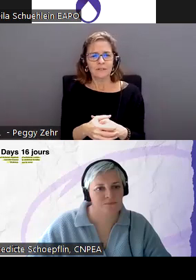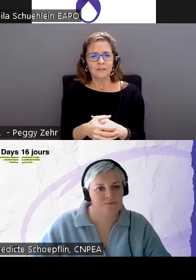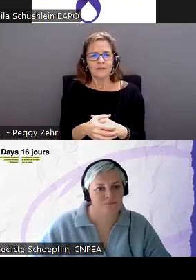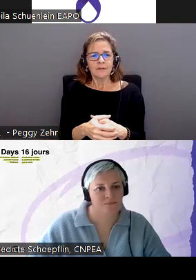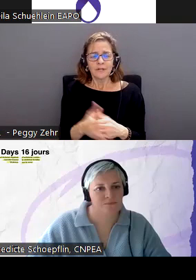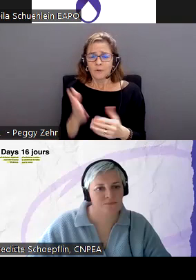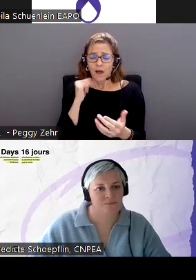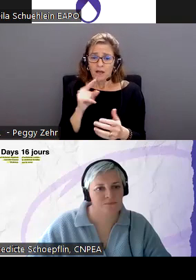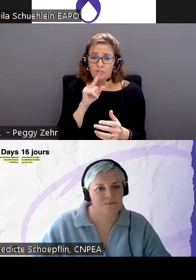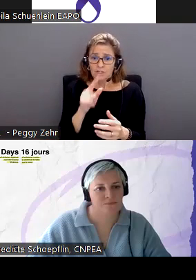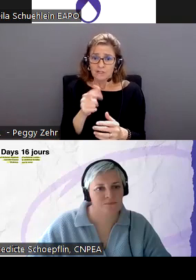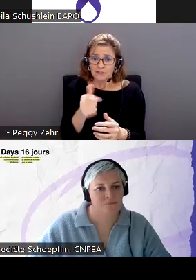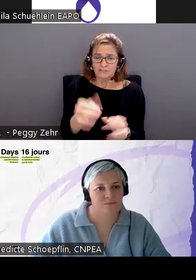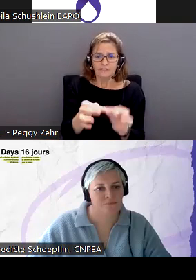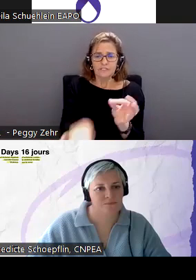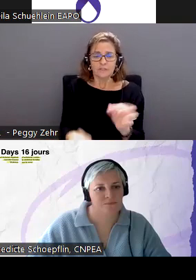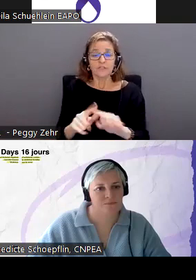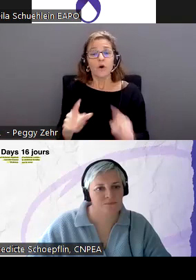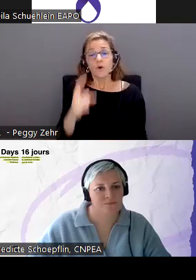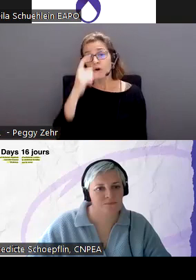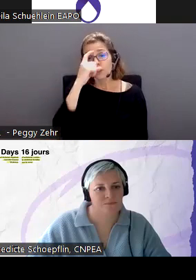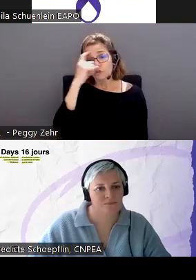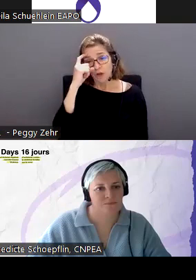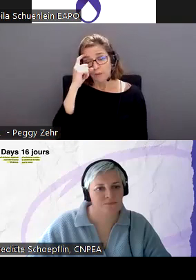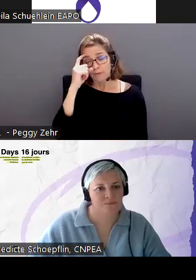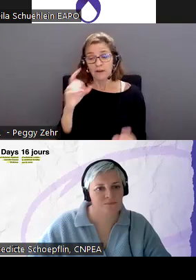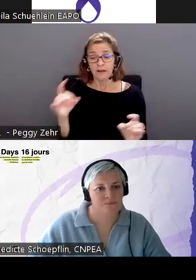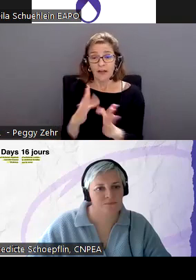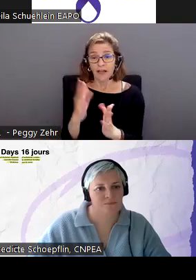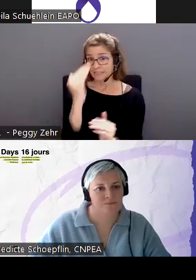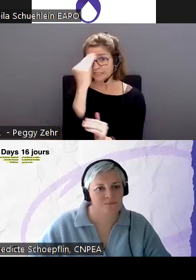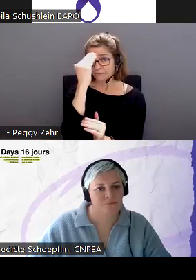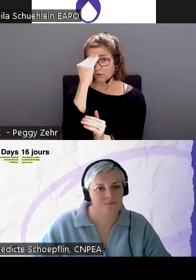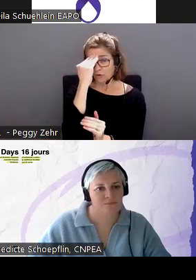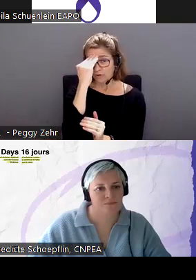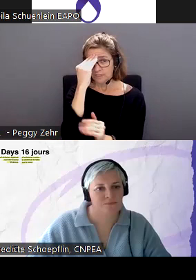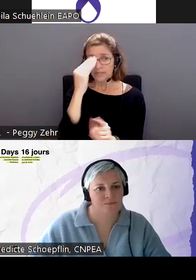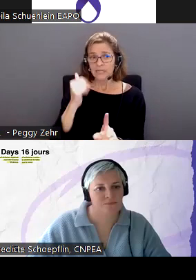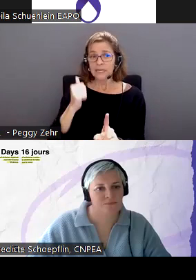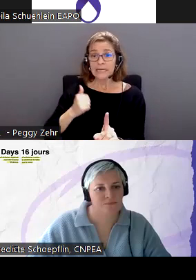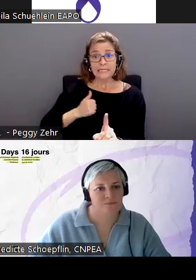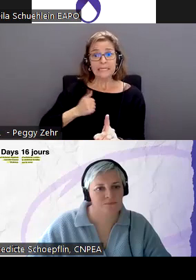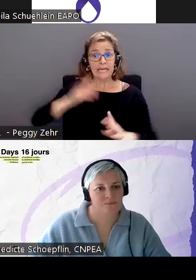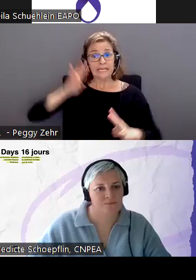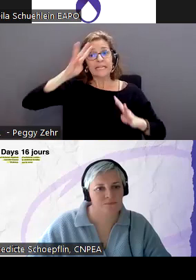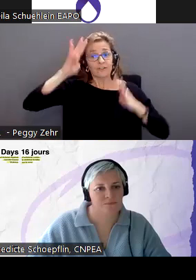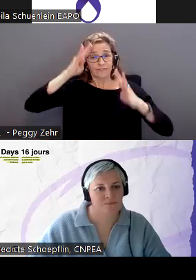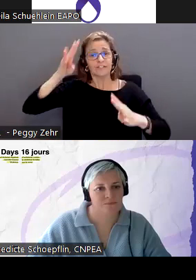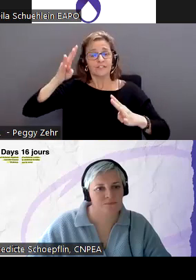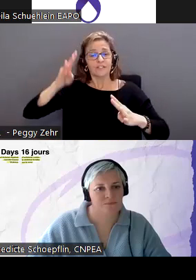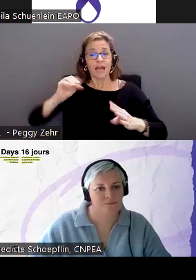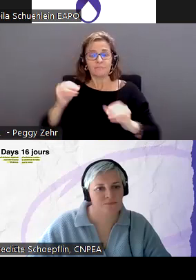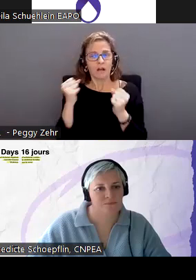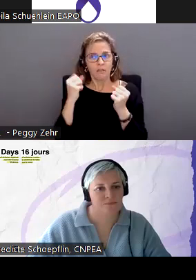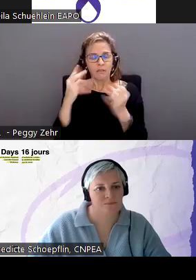work that's been done that came out of the States. So it is a Canadian innovation becoming trauma and violence informed and all the research that's gone into